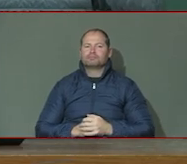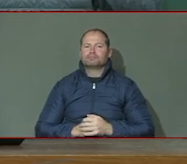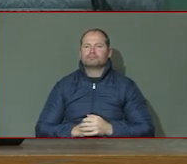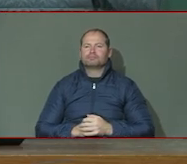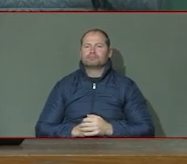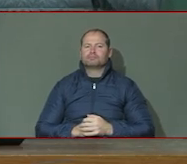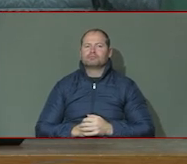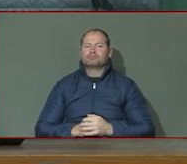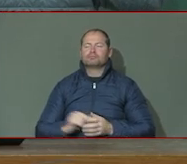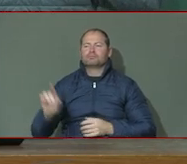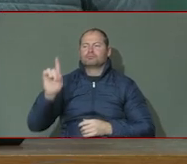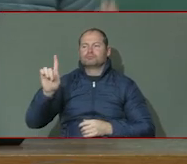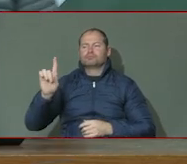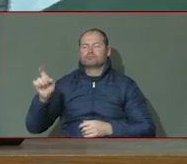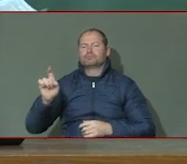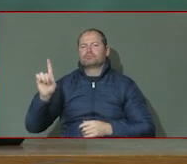1,100 cents.